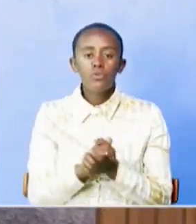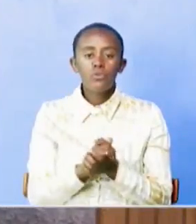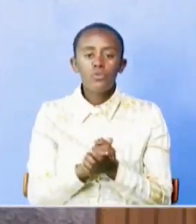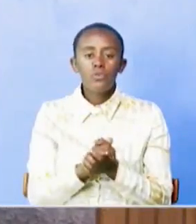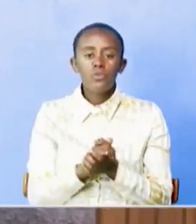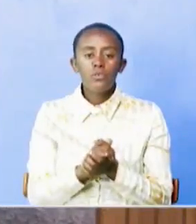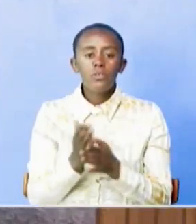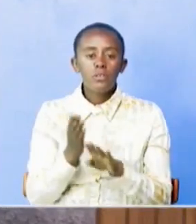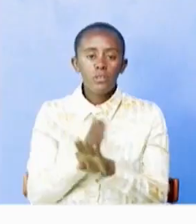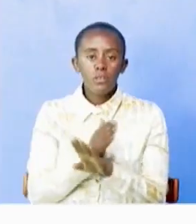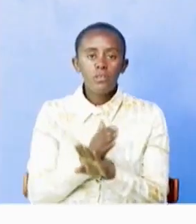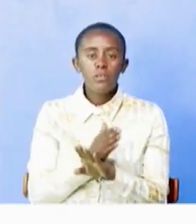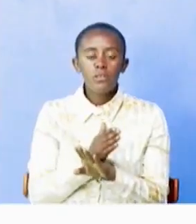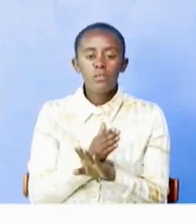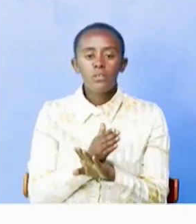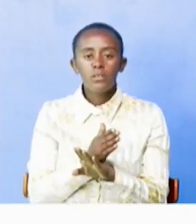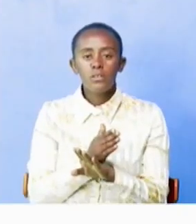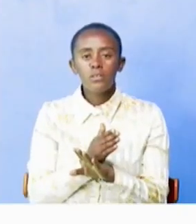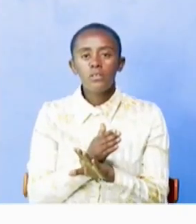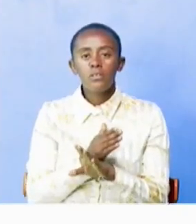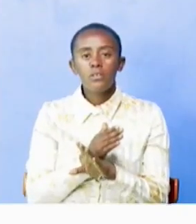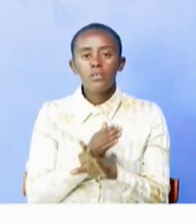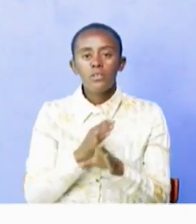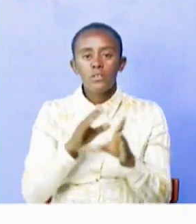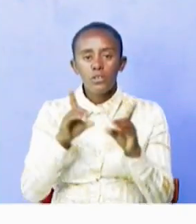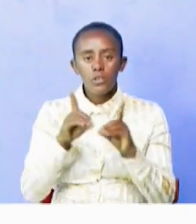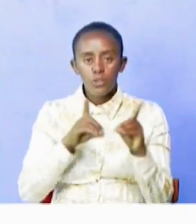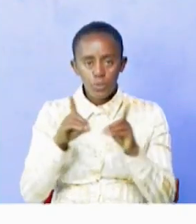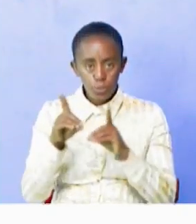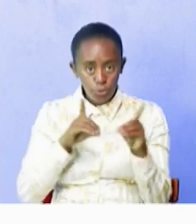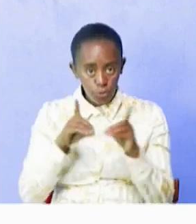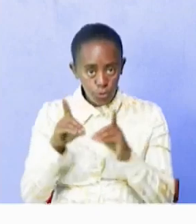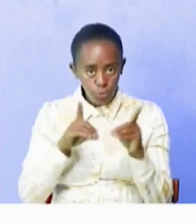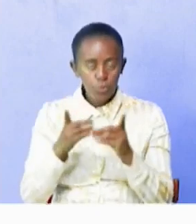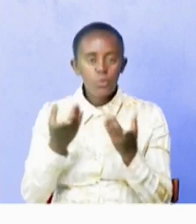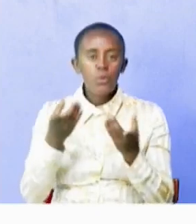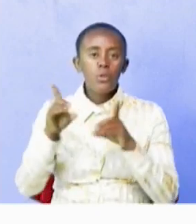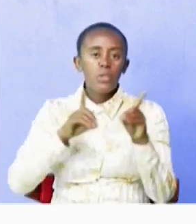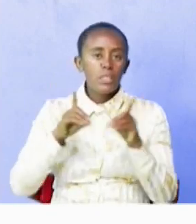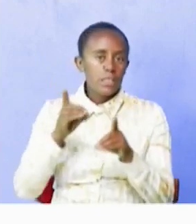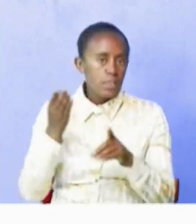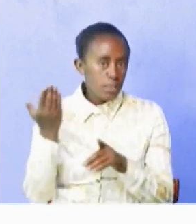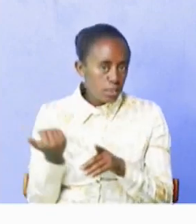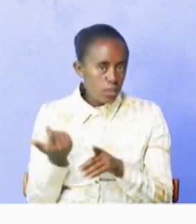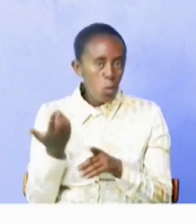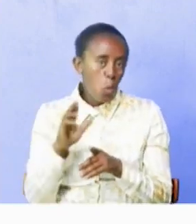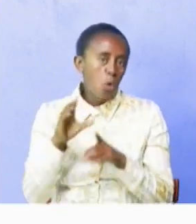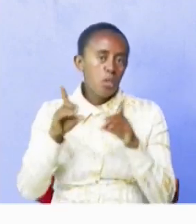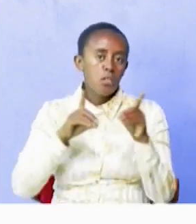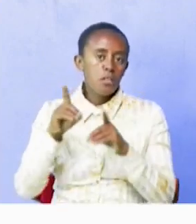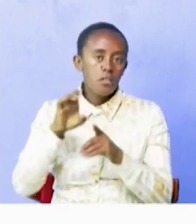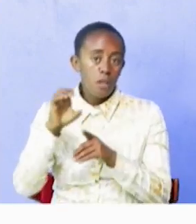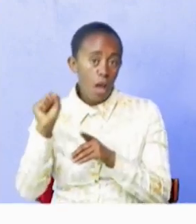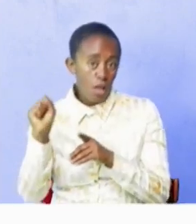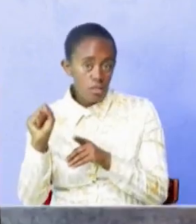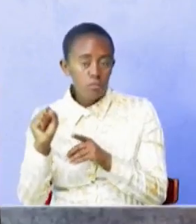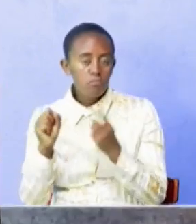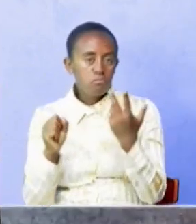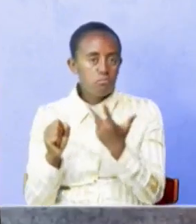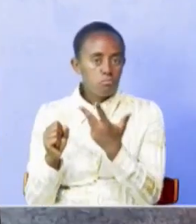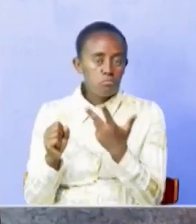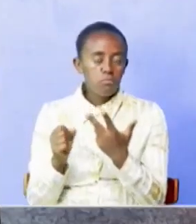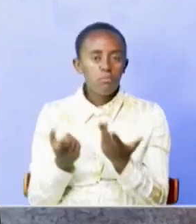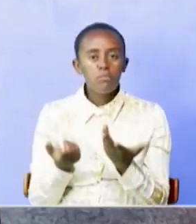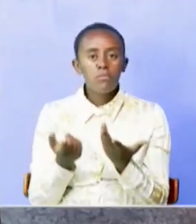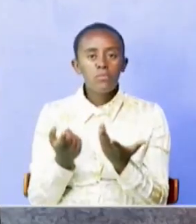we did earlier, we use do, we use did or does. We take